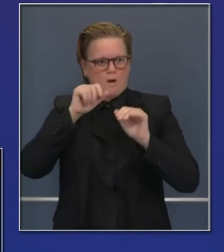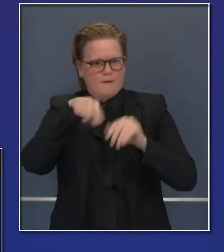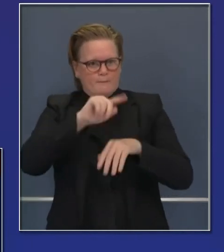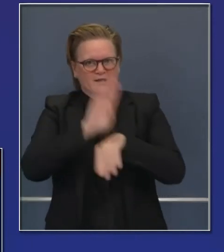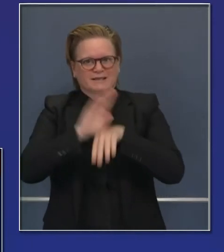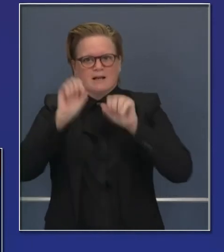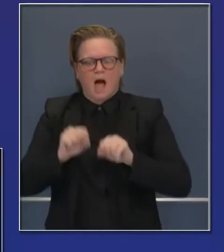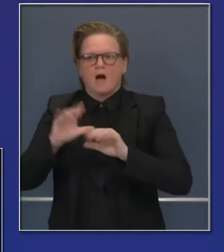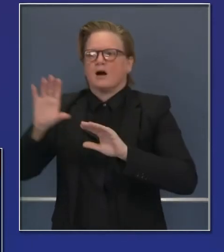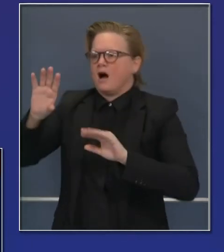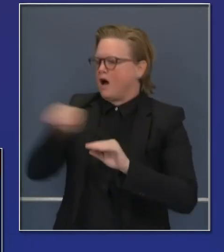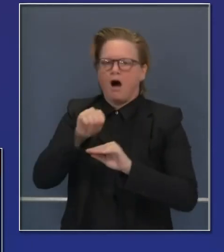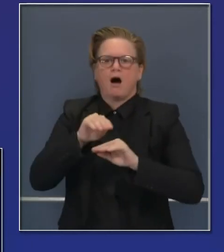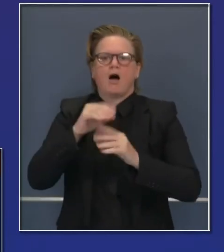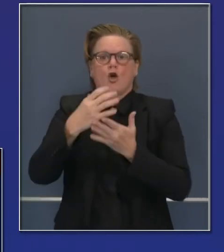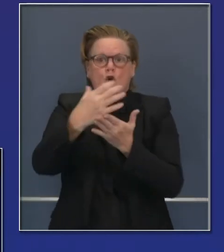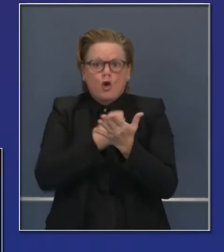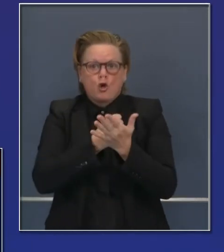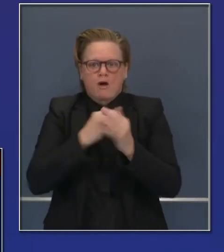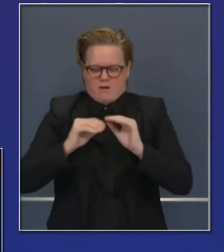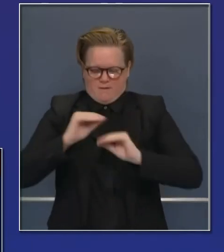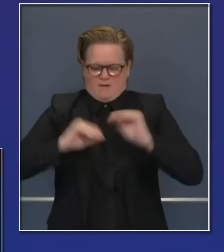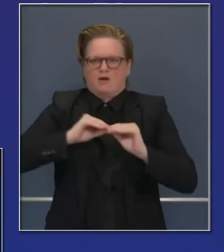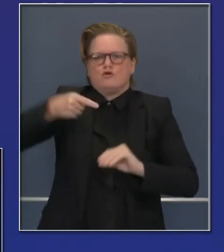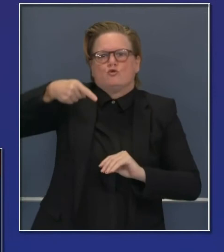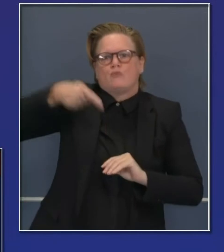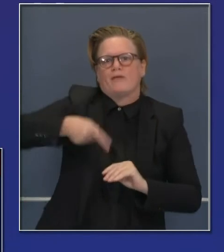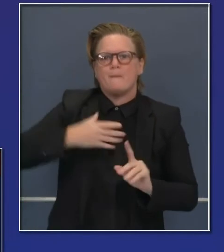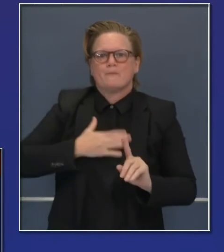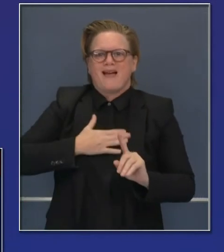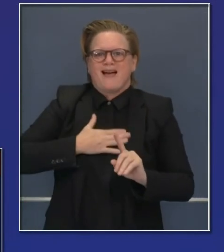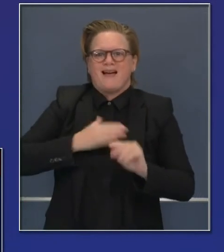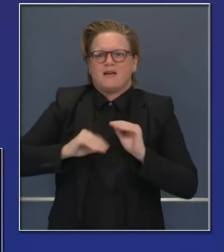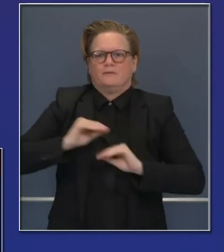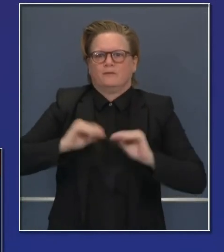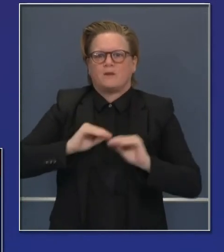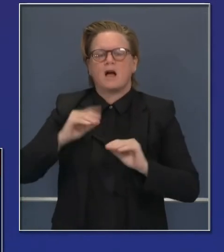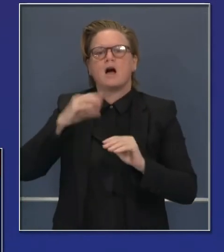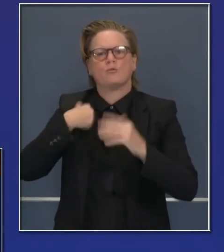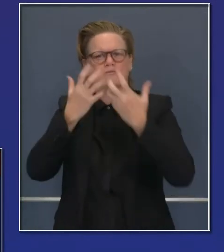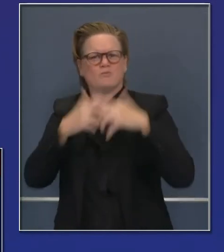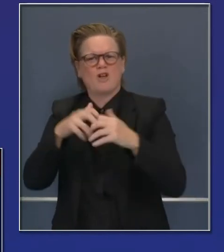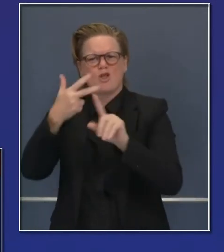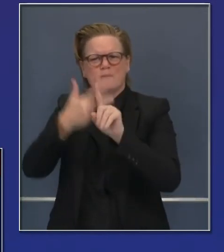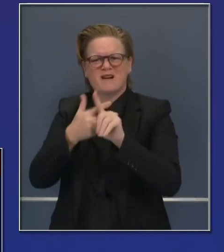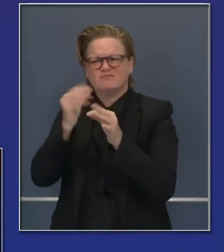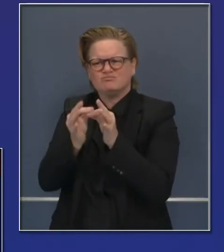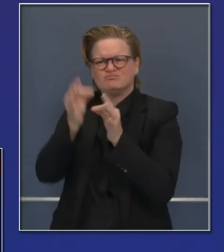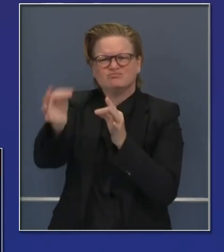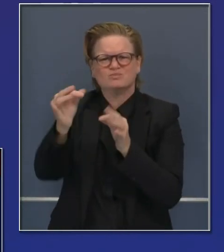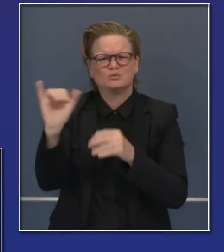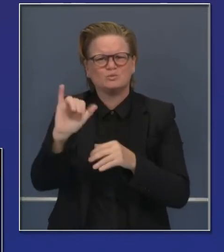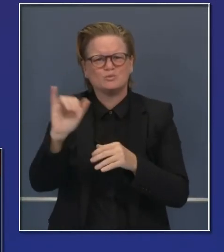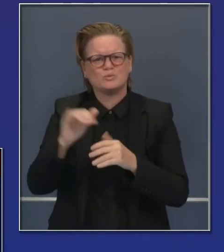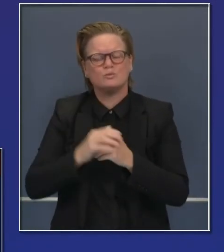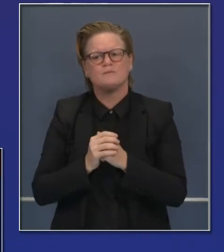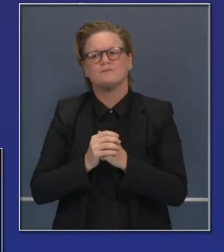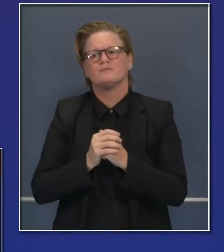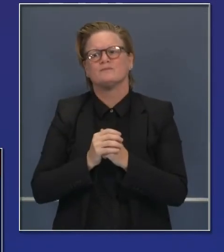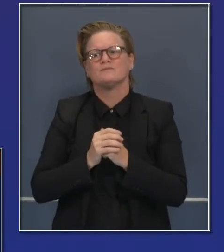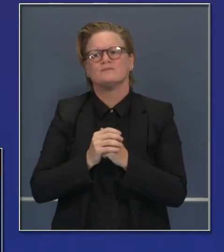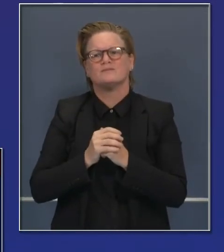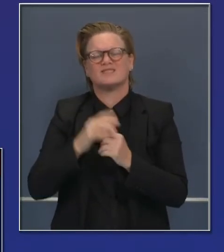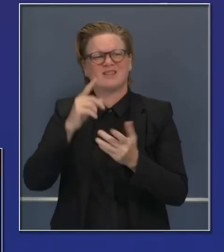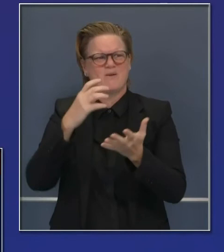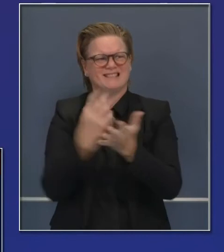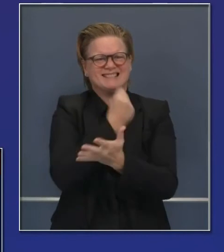stay-at-home orders and by this pandemic to take advantage and utilize those dollars for more pressing